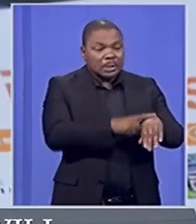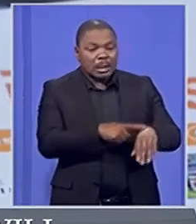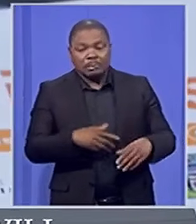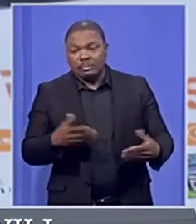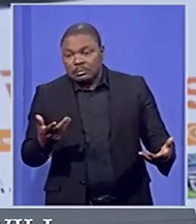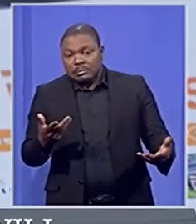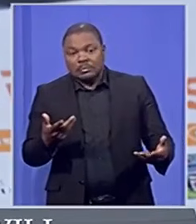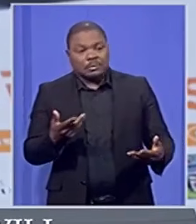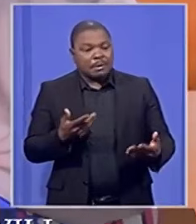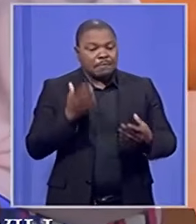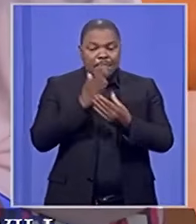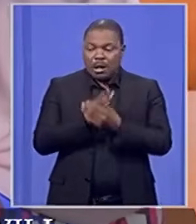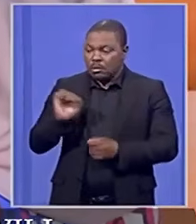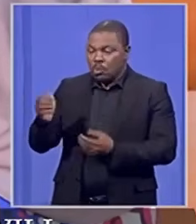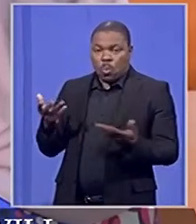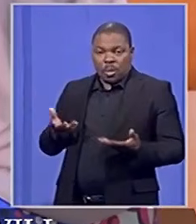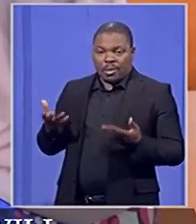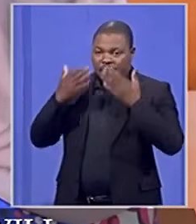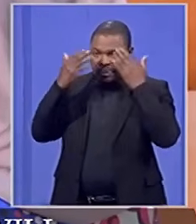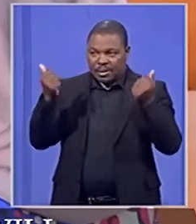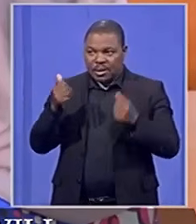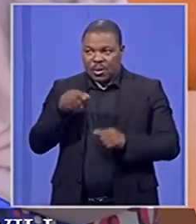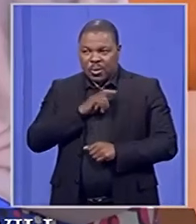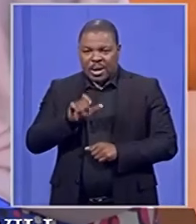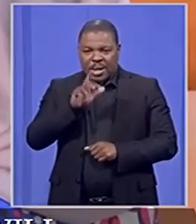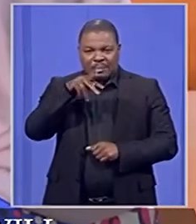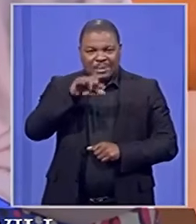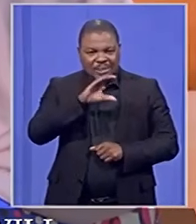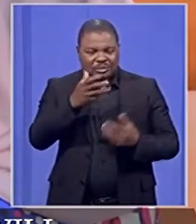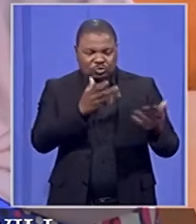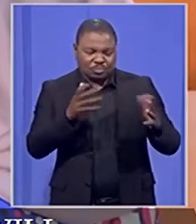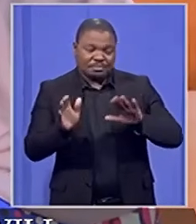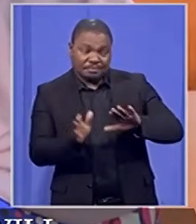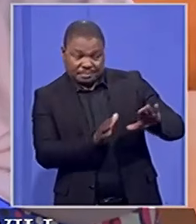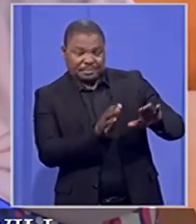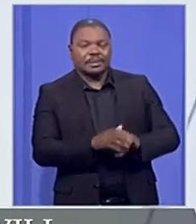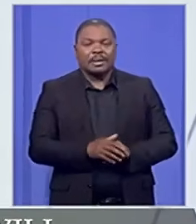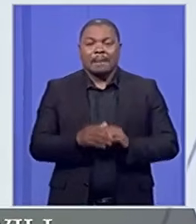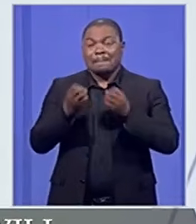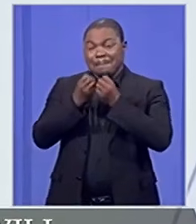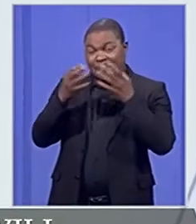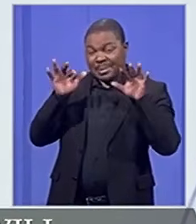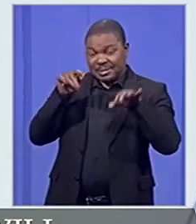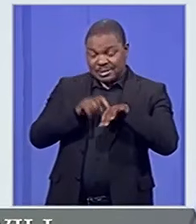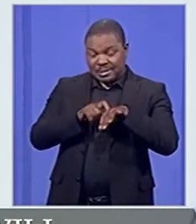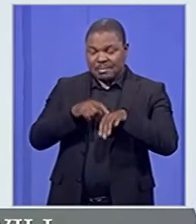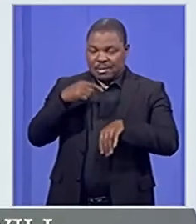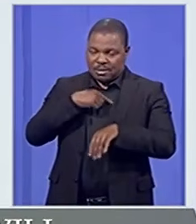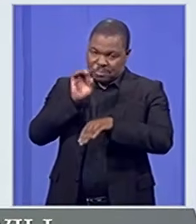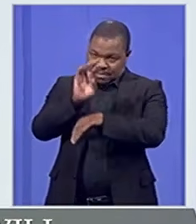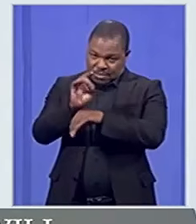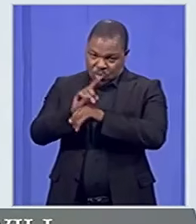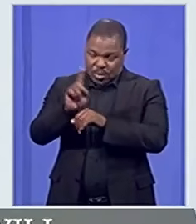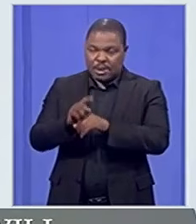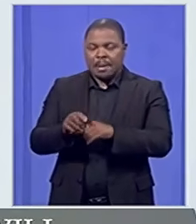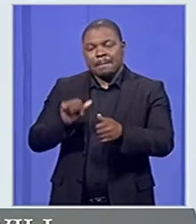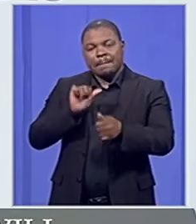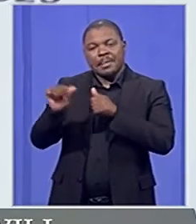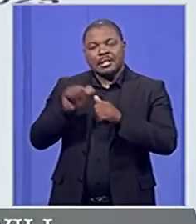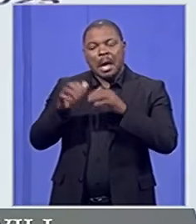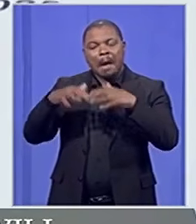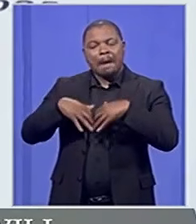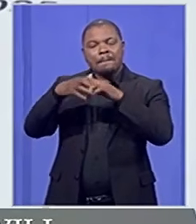tseba hore yo mang because LPC tla fana ka file jwalo jwalo. So hangata ke kgothaletse batho hore ha ba batla ho etsa di will ba etse di will